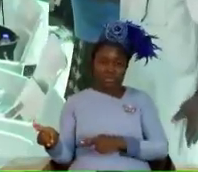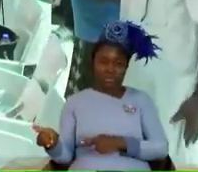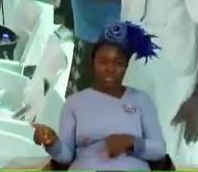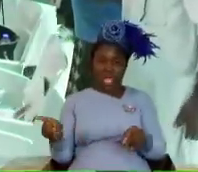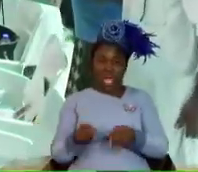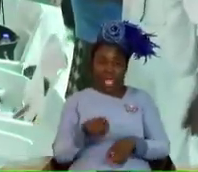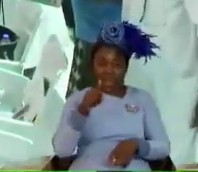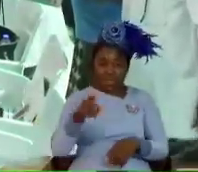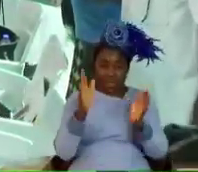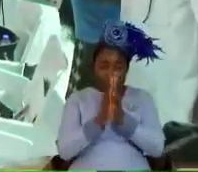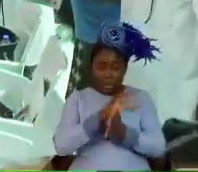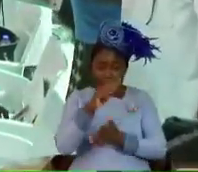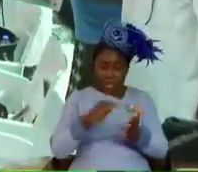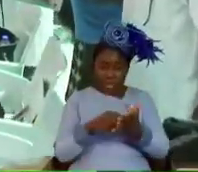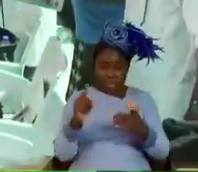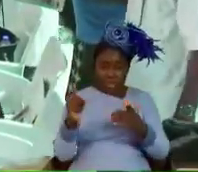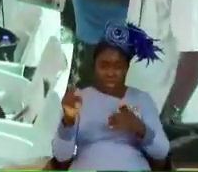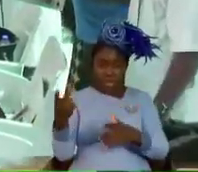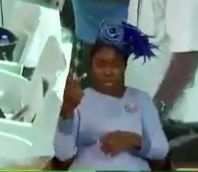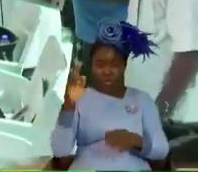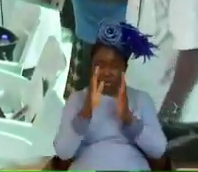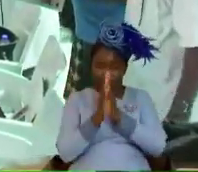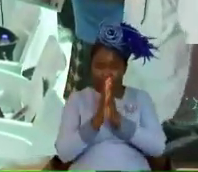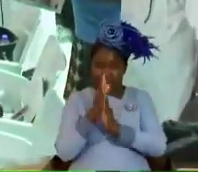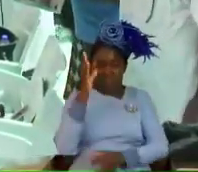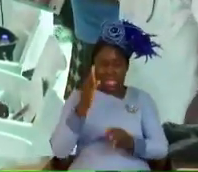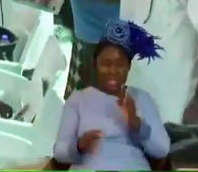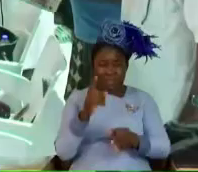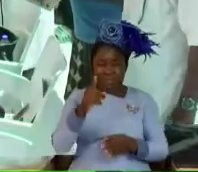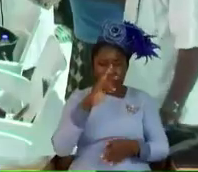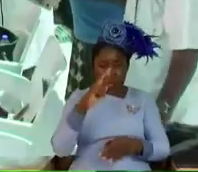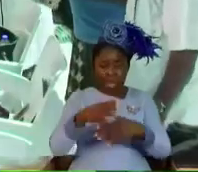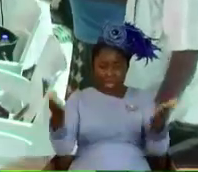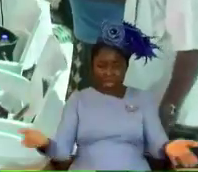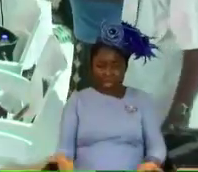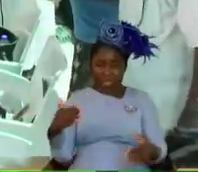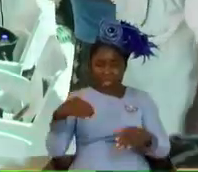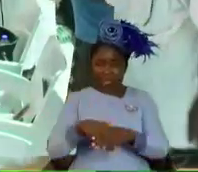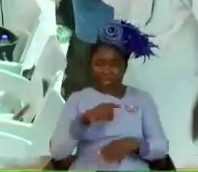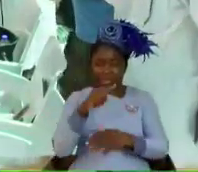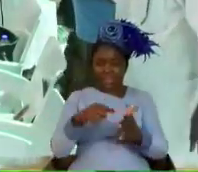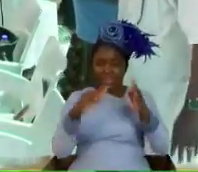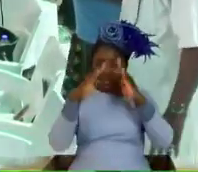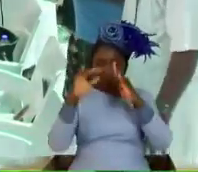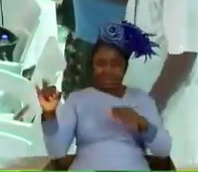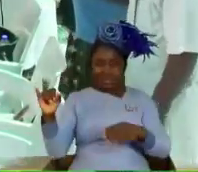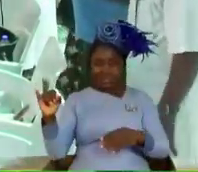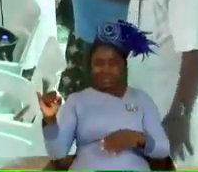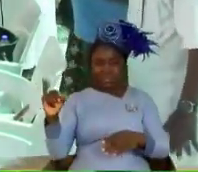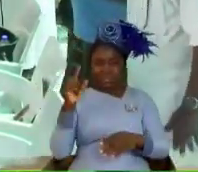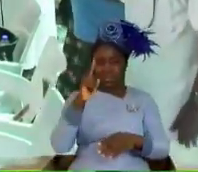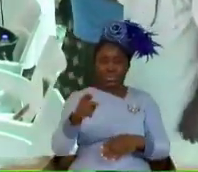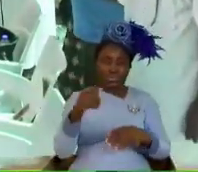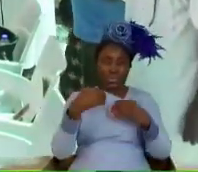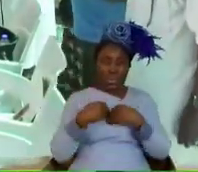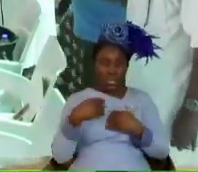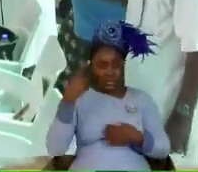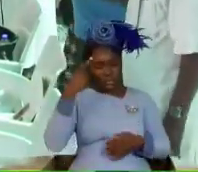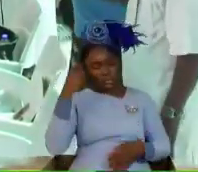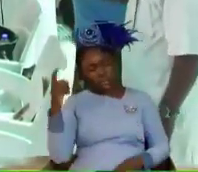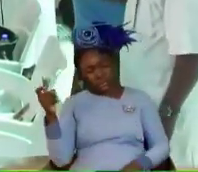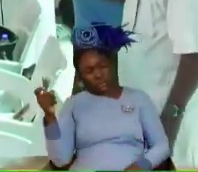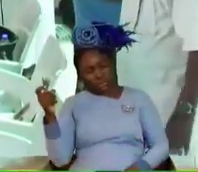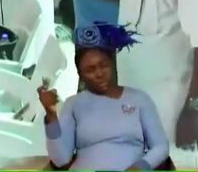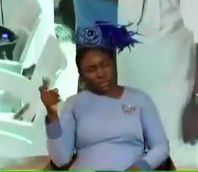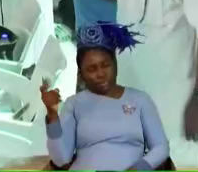this second prayer, be out in gbadura keji. If you are the person in this meeting, to ba ye pe rede na to nbe ninu ipade yi, you had a dream.